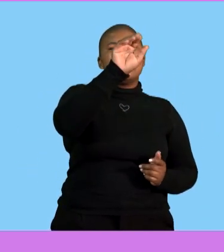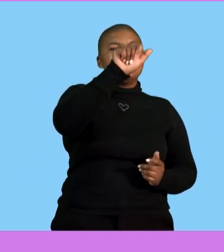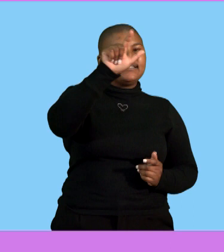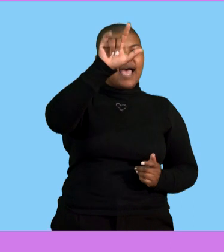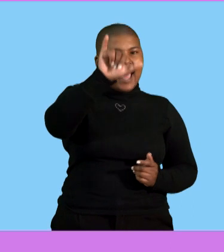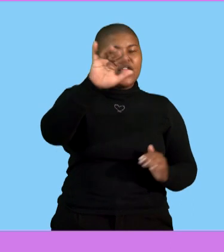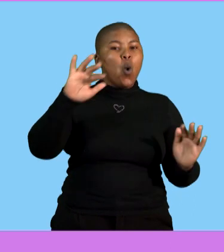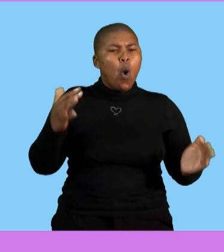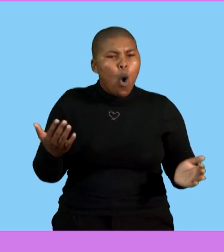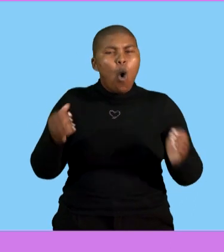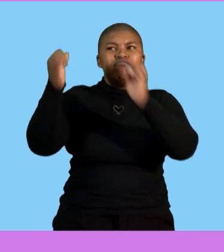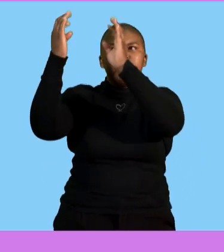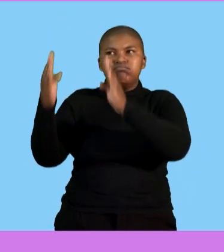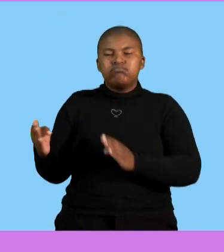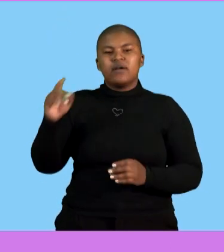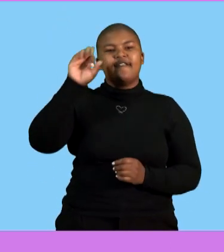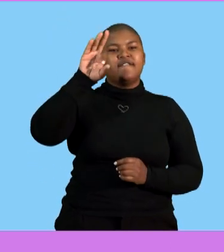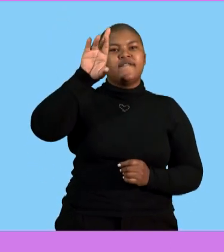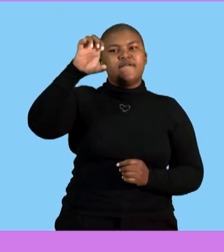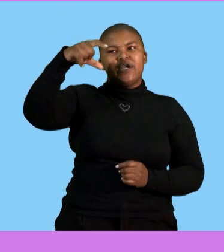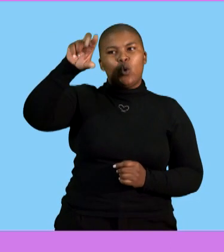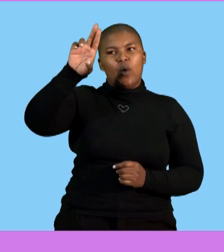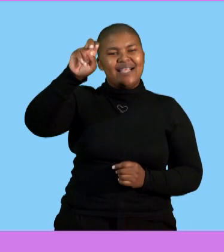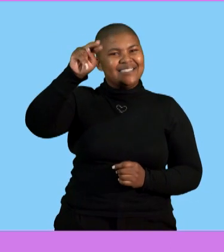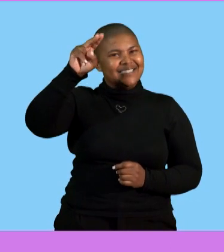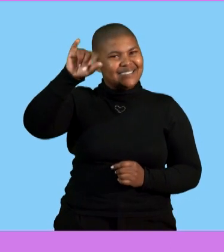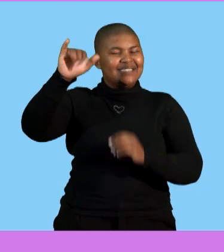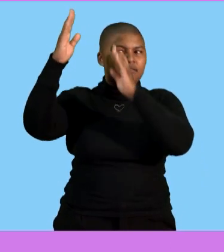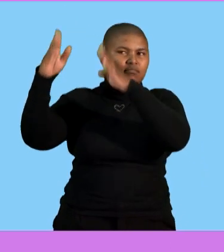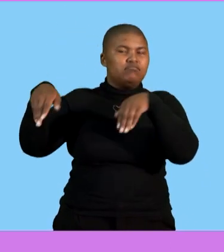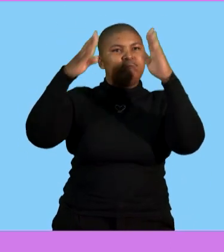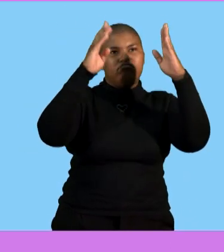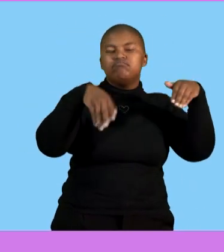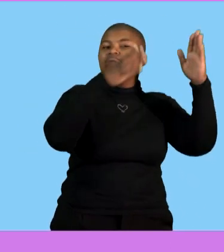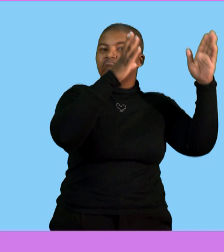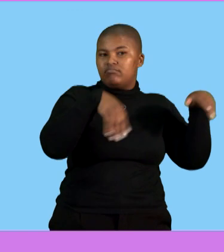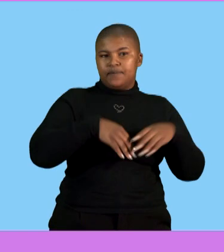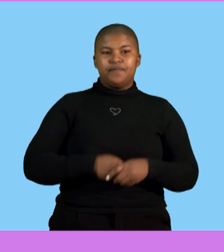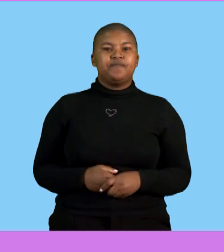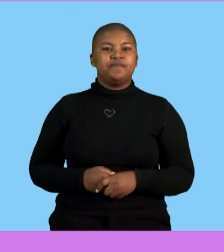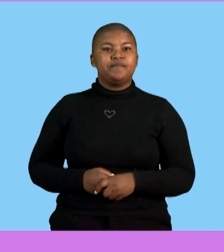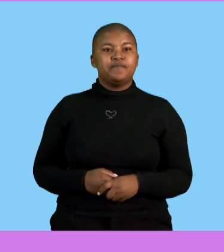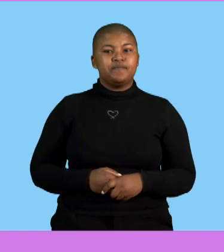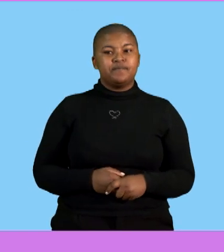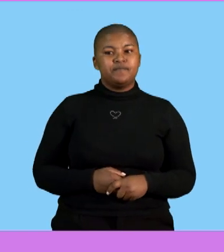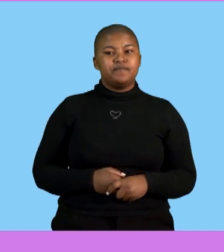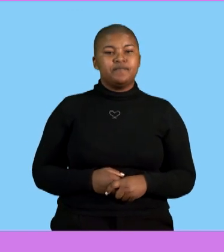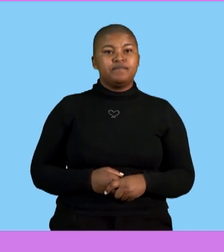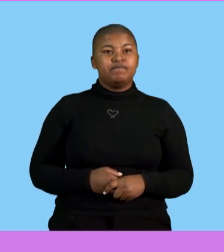tally tables. Now let us look at the second